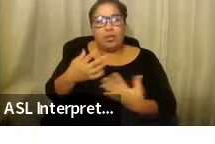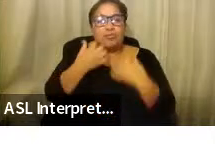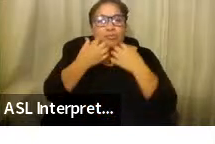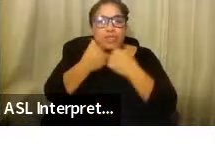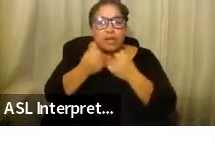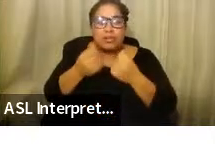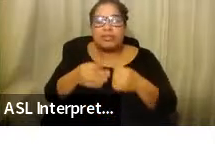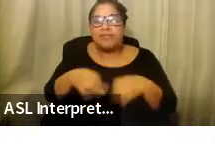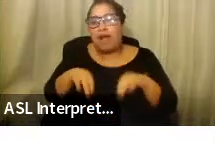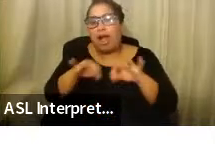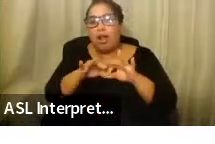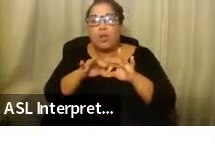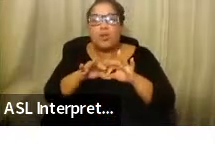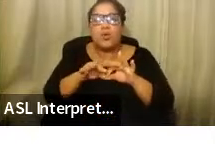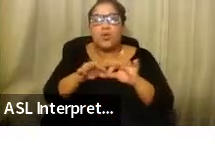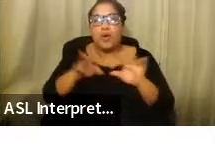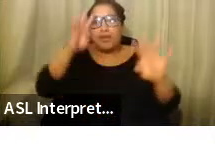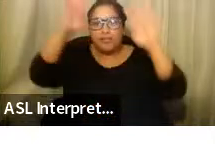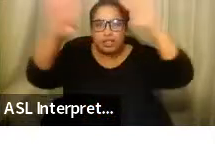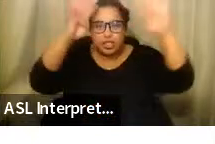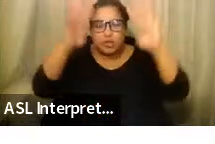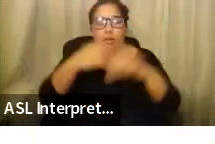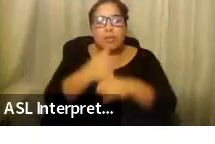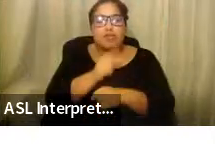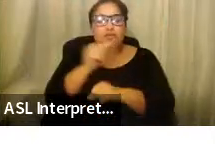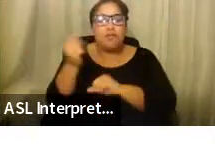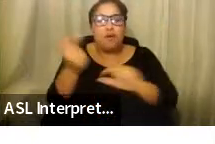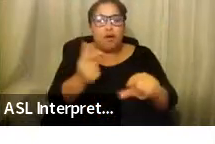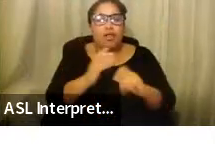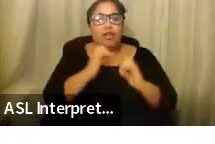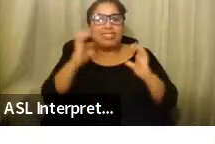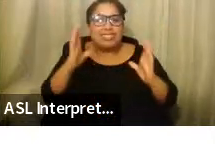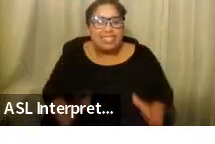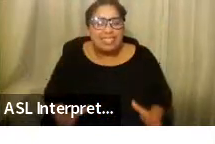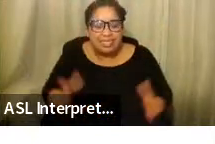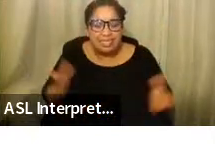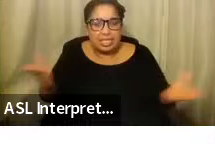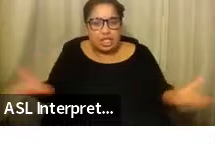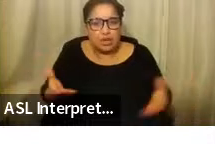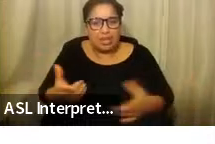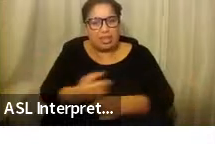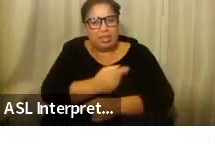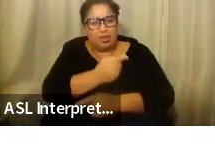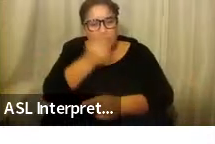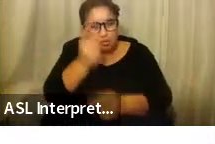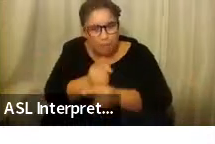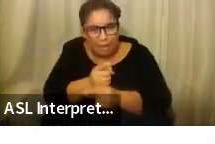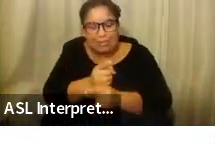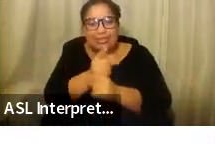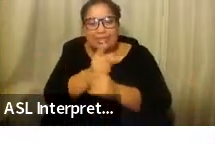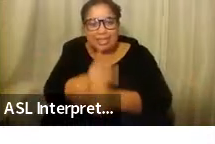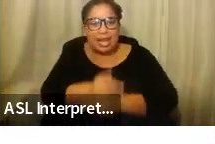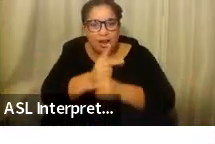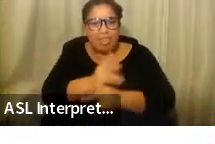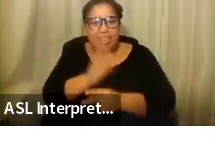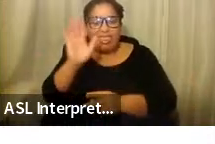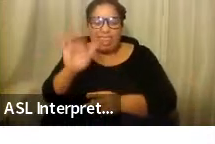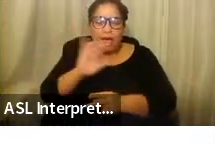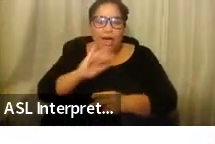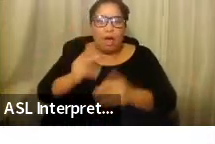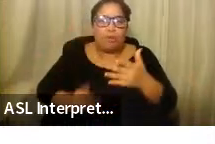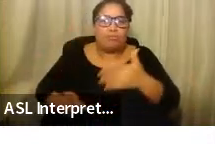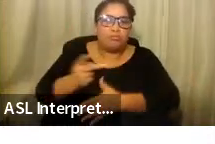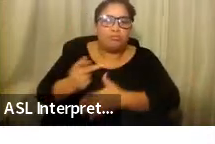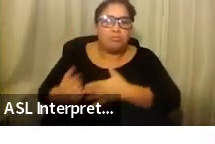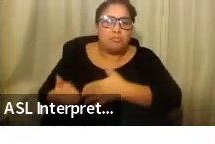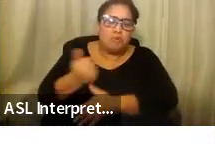one of our citizens gets the correct care is paramount in our minds. So thank you